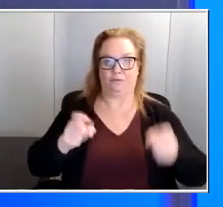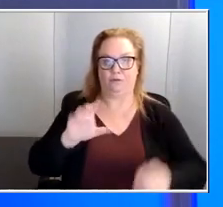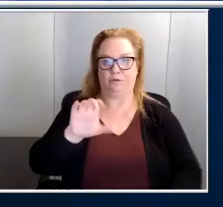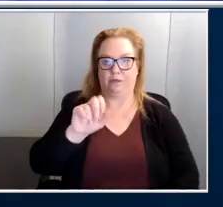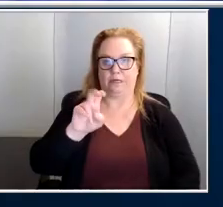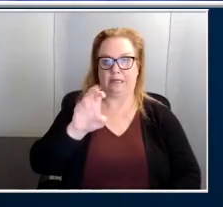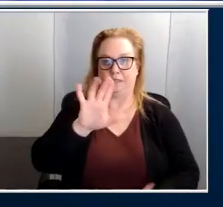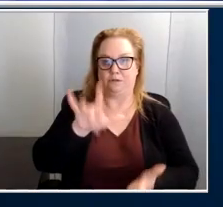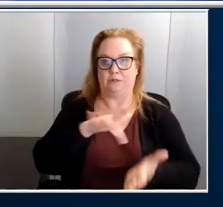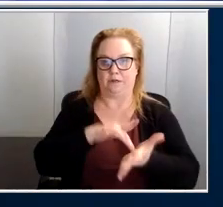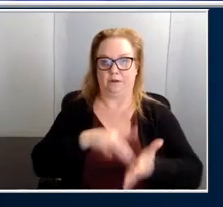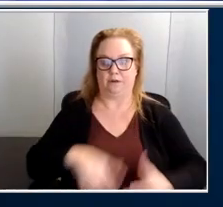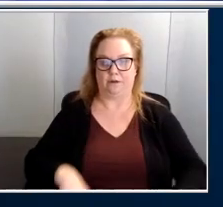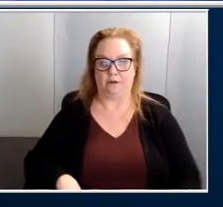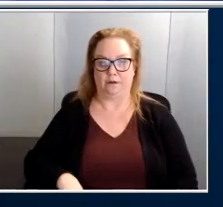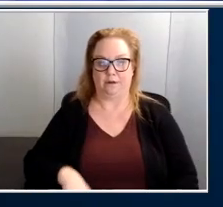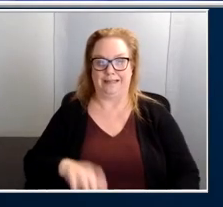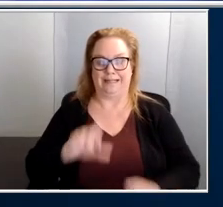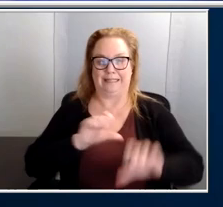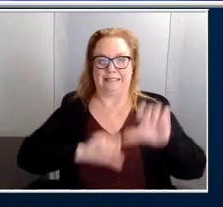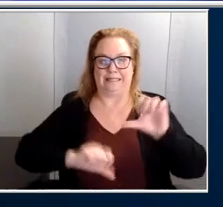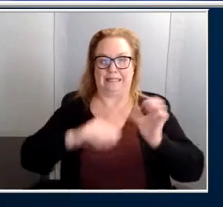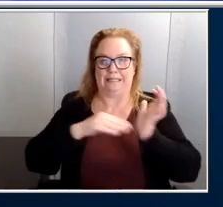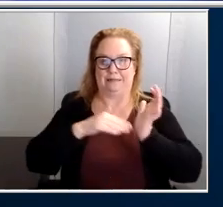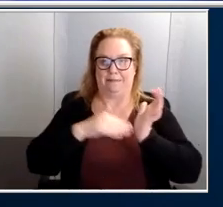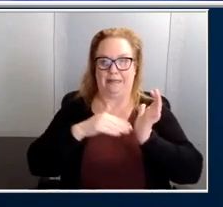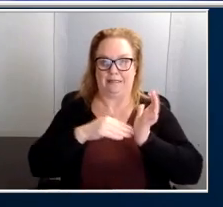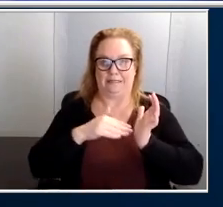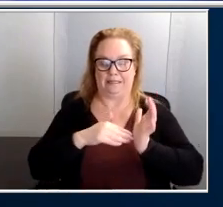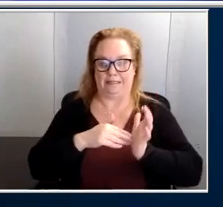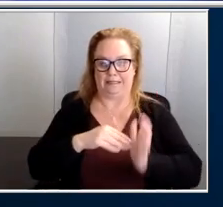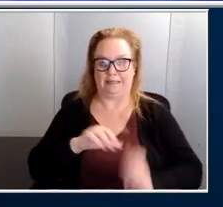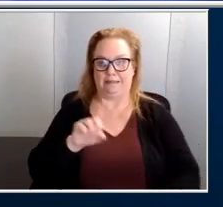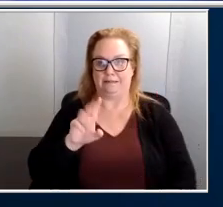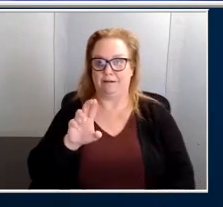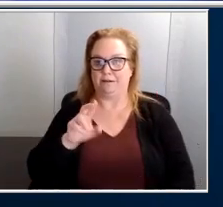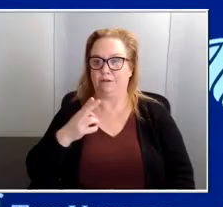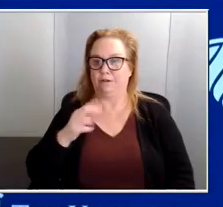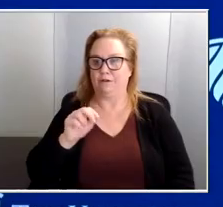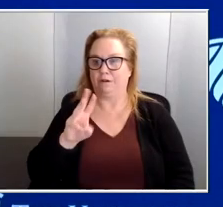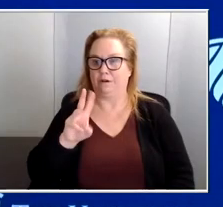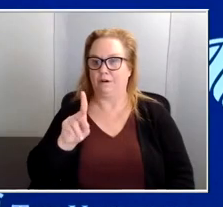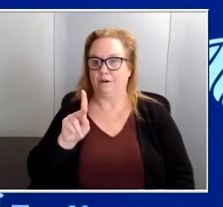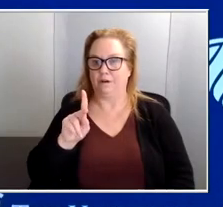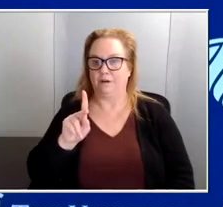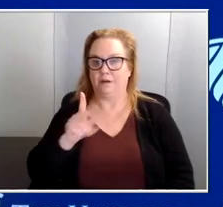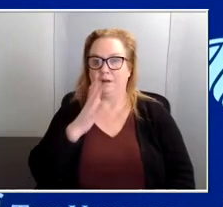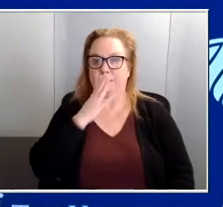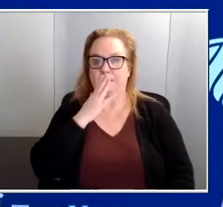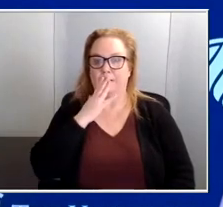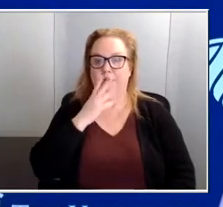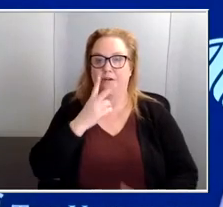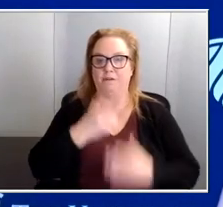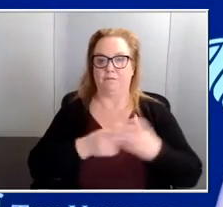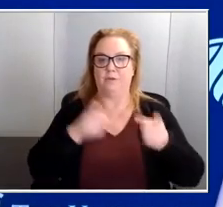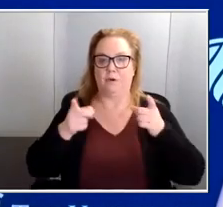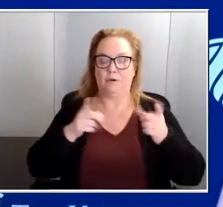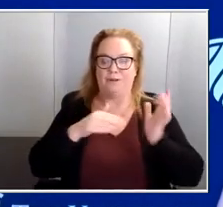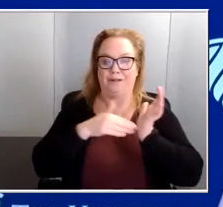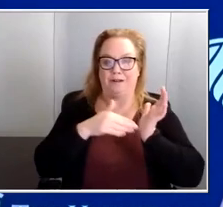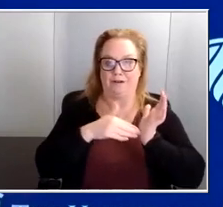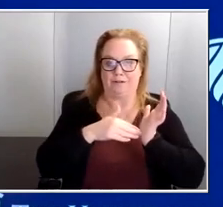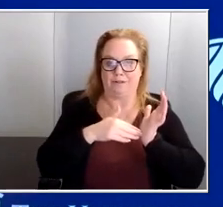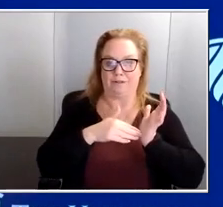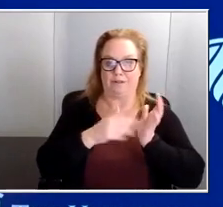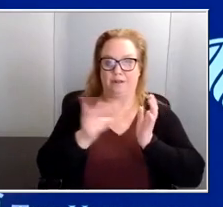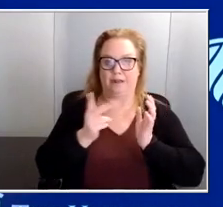center. The rise of science and medicine, yeah, and the cures that brings us, Doc Hawk. Yeah, I just want to say, you know, thank you to Dr. Abdallah, Dr. McGuirk, and